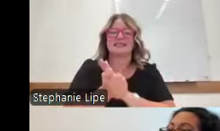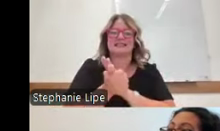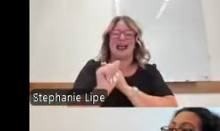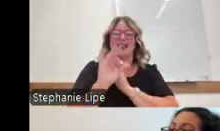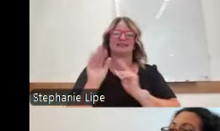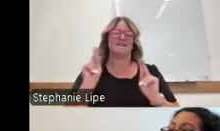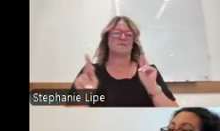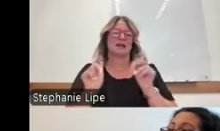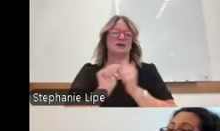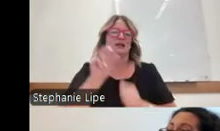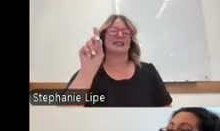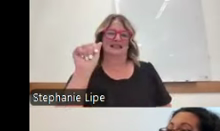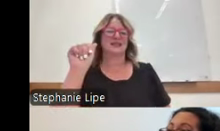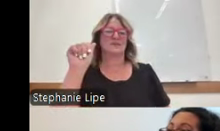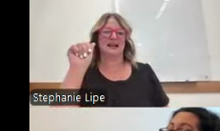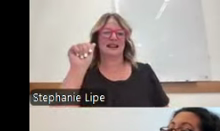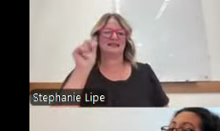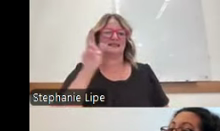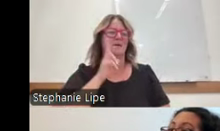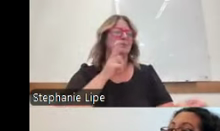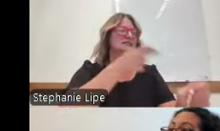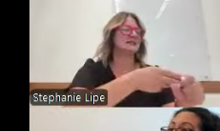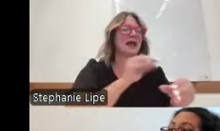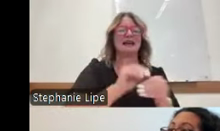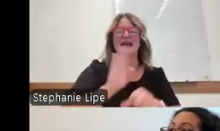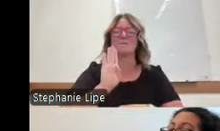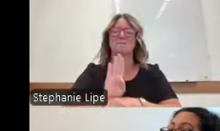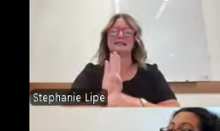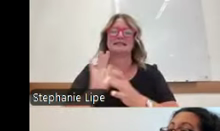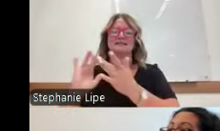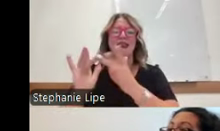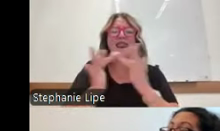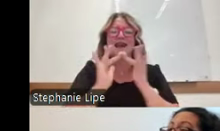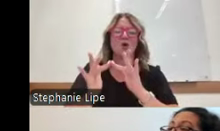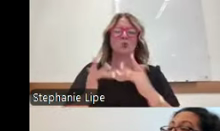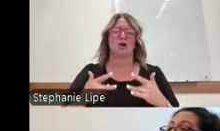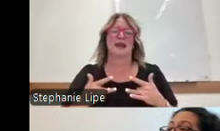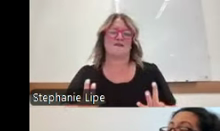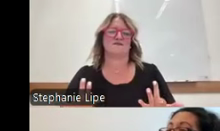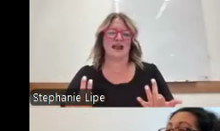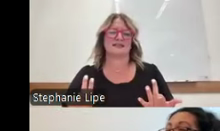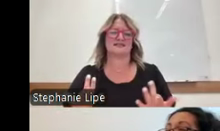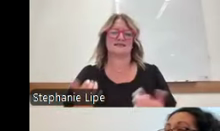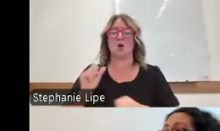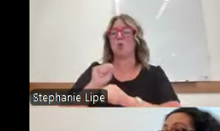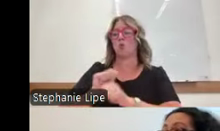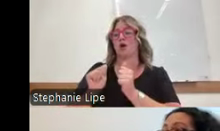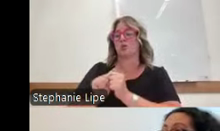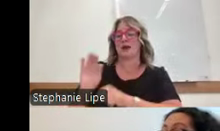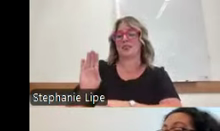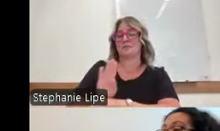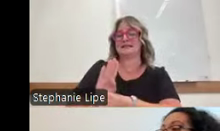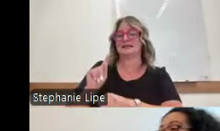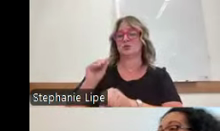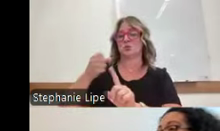members to identify the skills that are needed, and the individual with disabilities is able to be a part of that networking